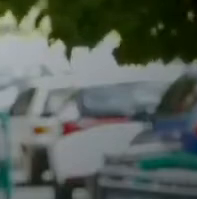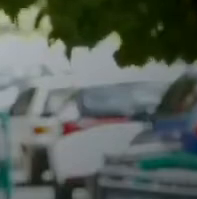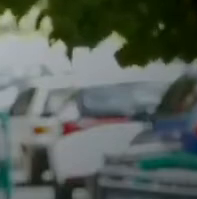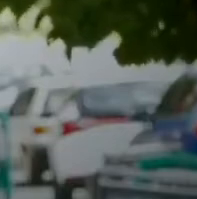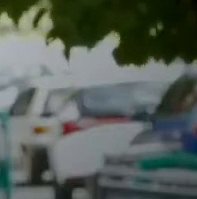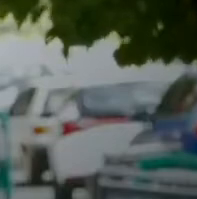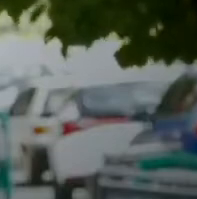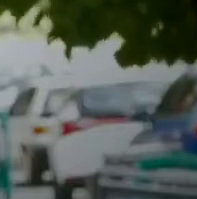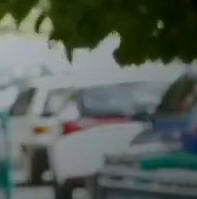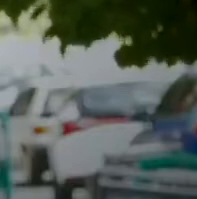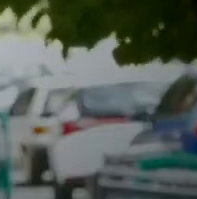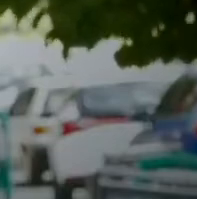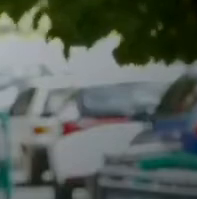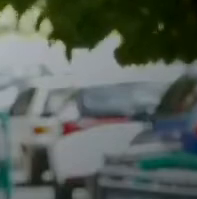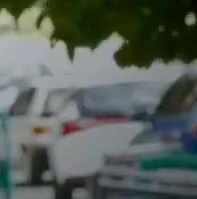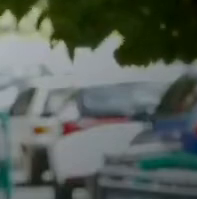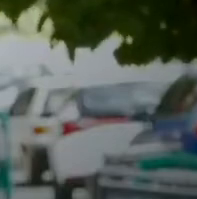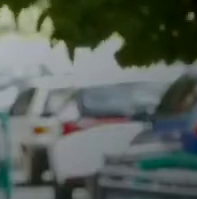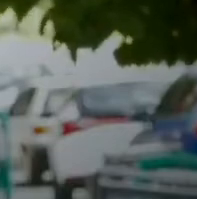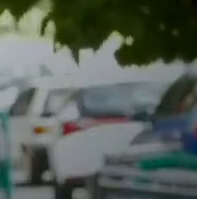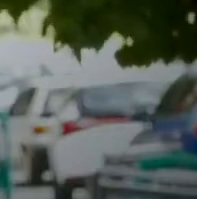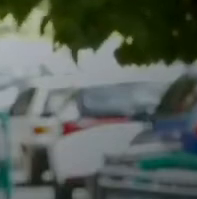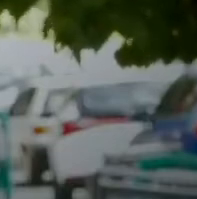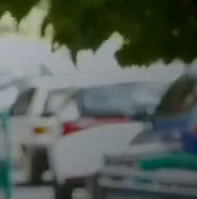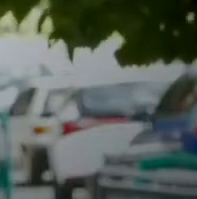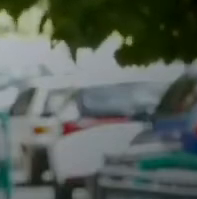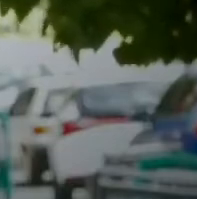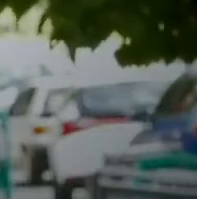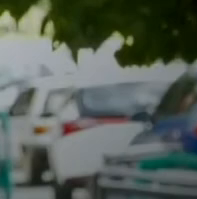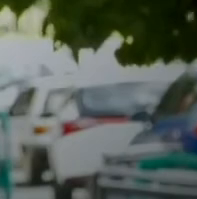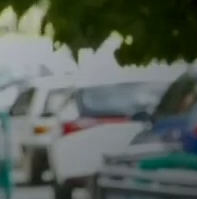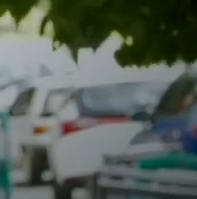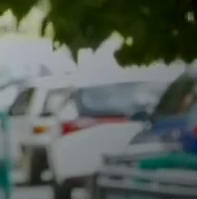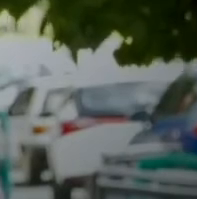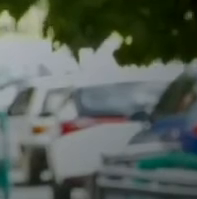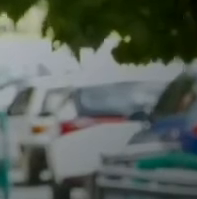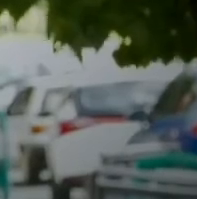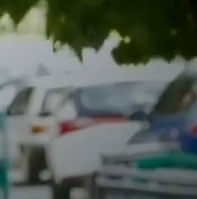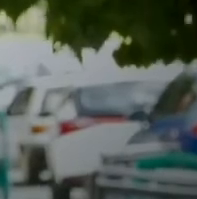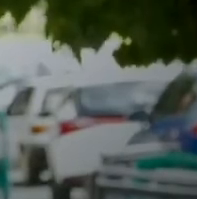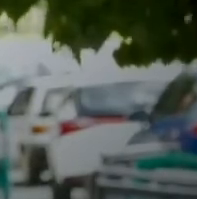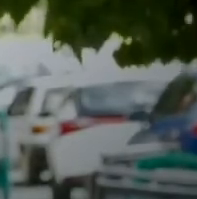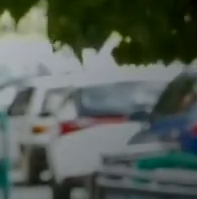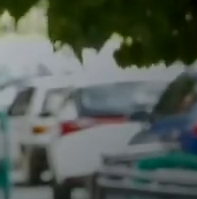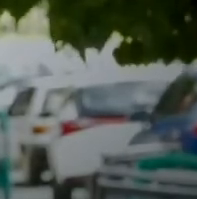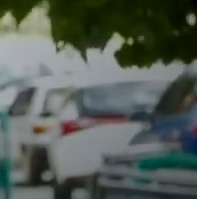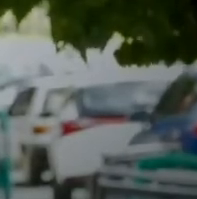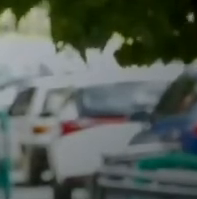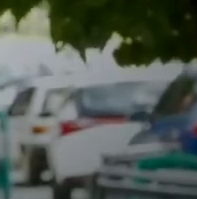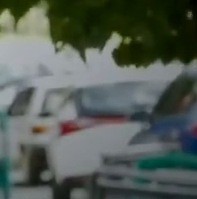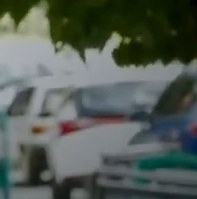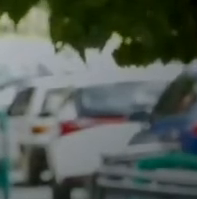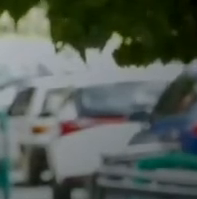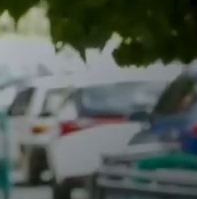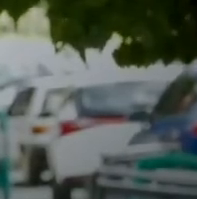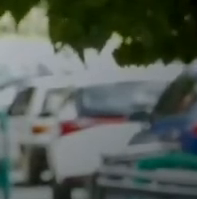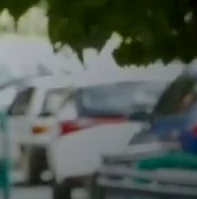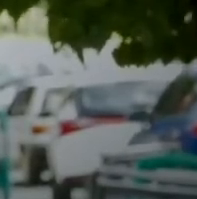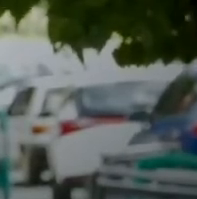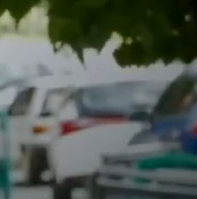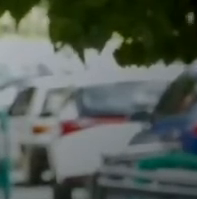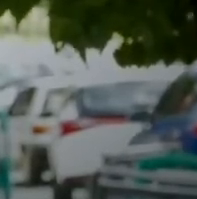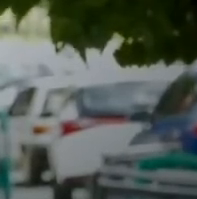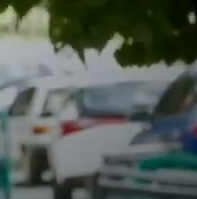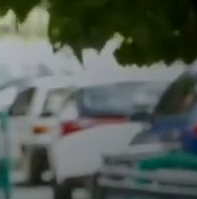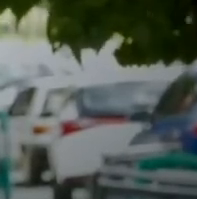mo hlompileng haolo nna ke le motjha o hlango Free State ne nka thabela ka go thusa ka go tsa